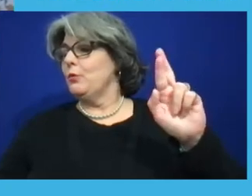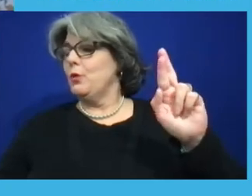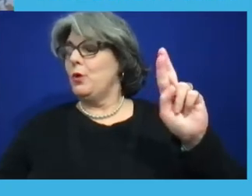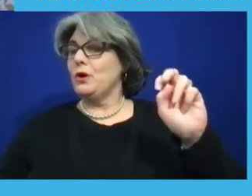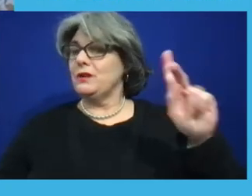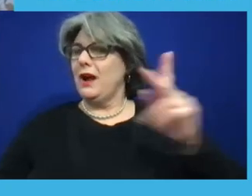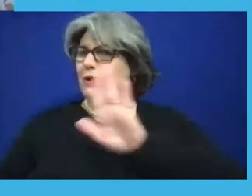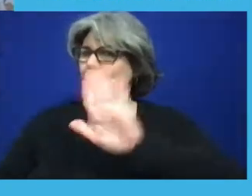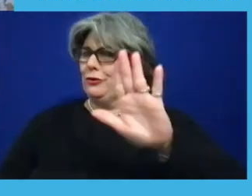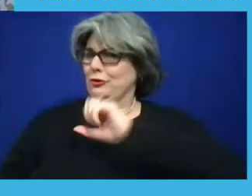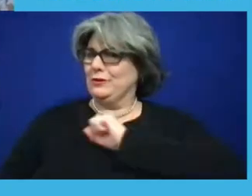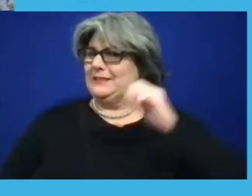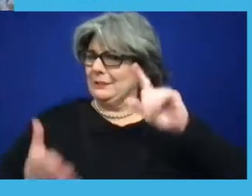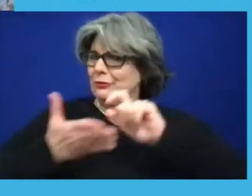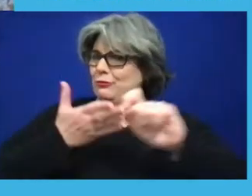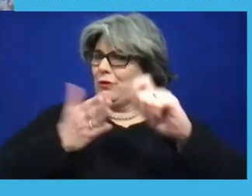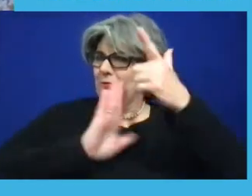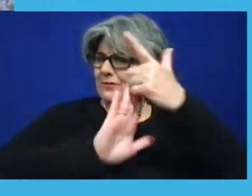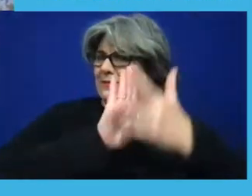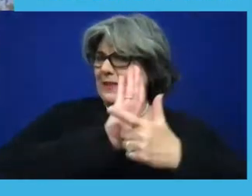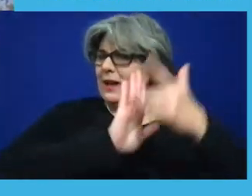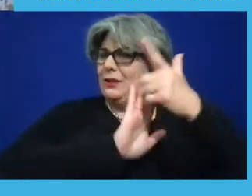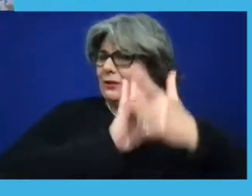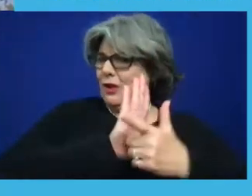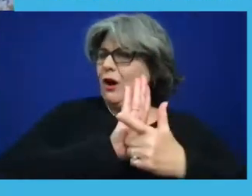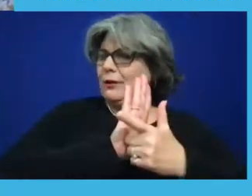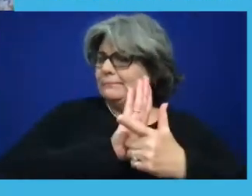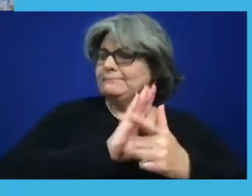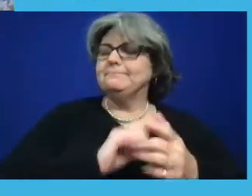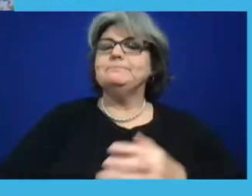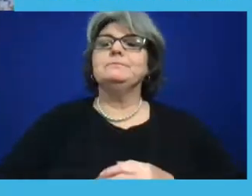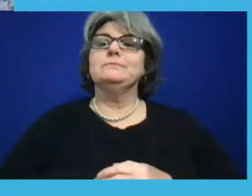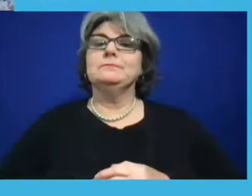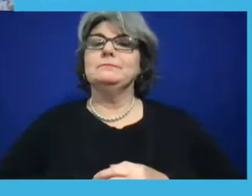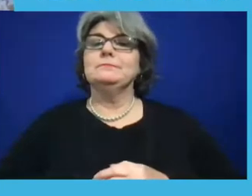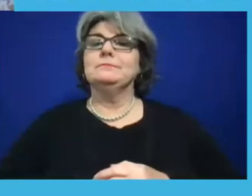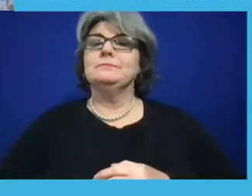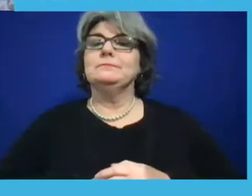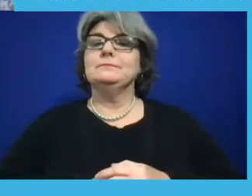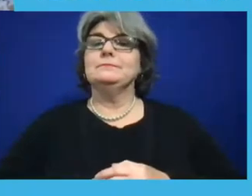Warnock wrote that legislation, Georgia. Your senator.